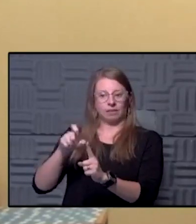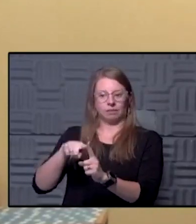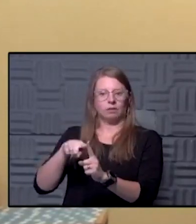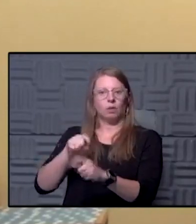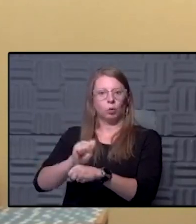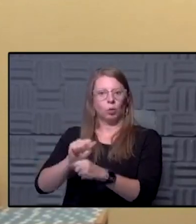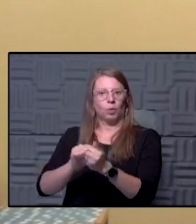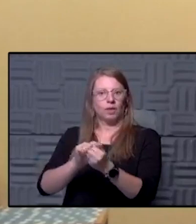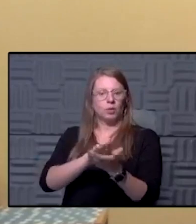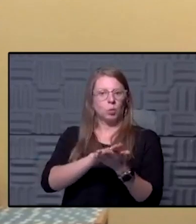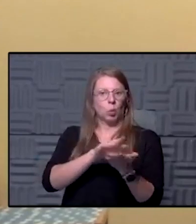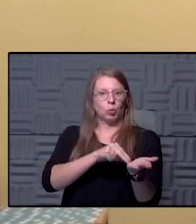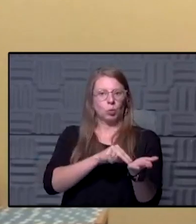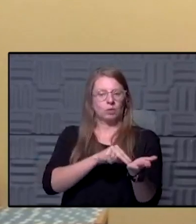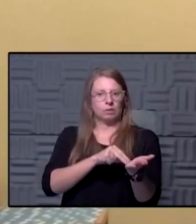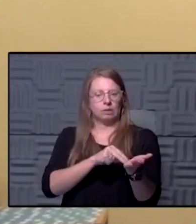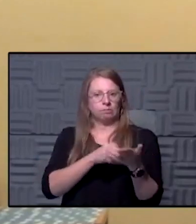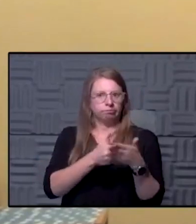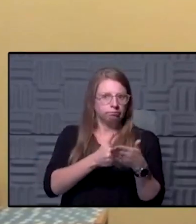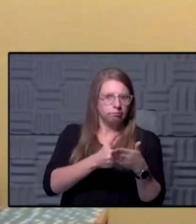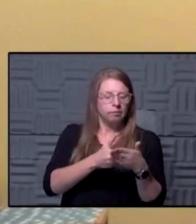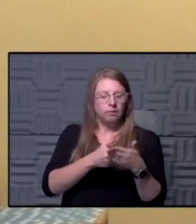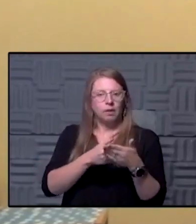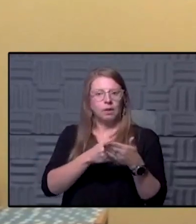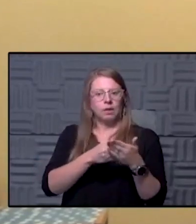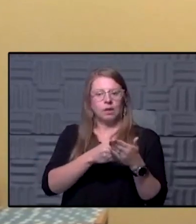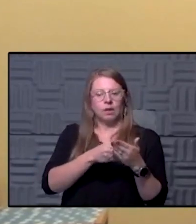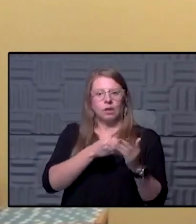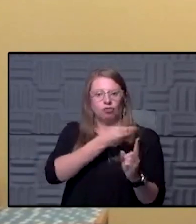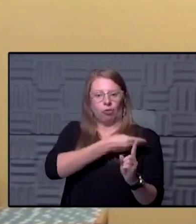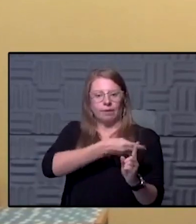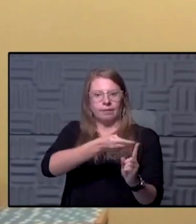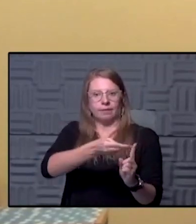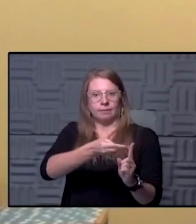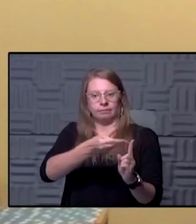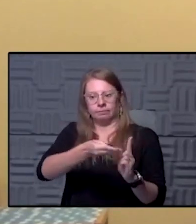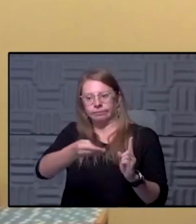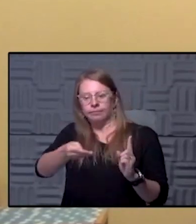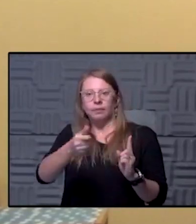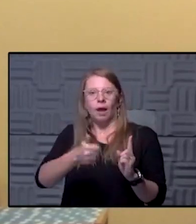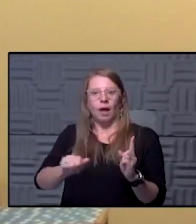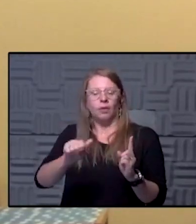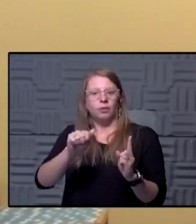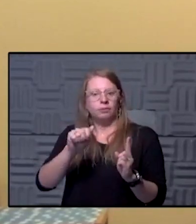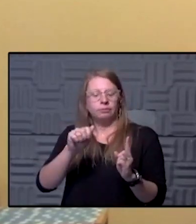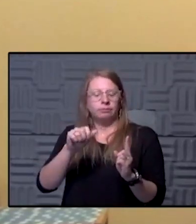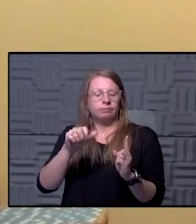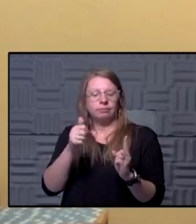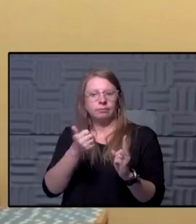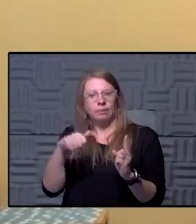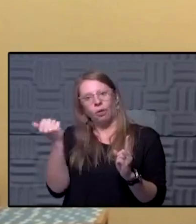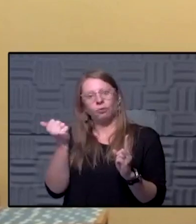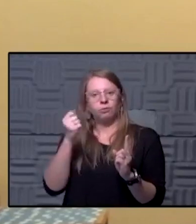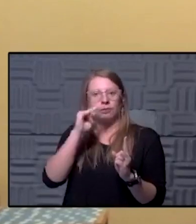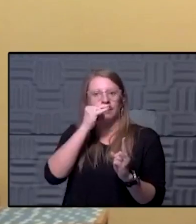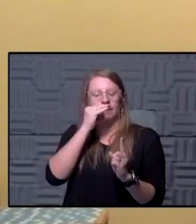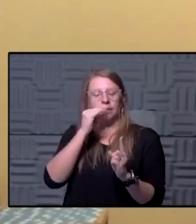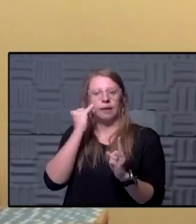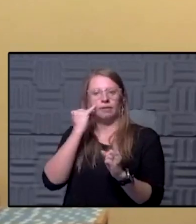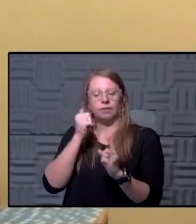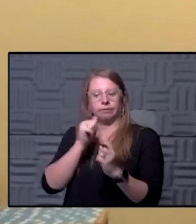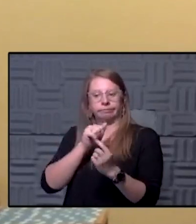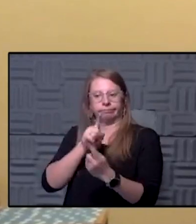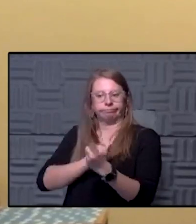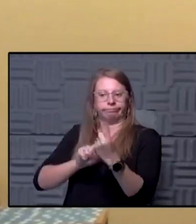with our school nurses very closely at tracing other kids who may have been in contact with those positive cases. And so we're doing really the